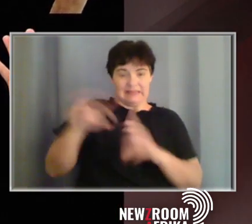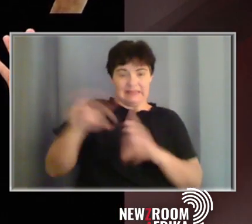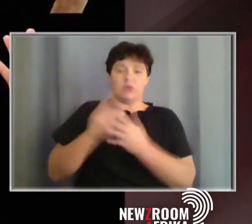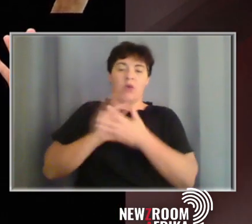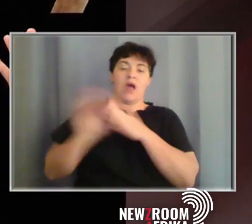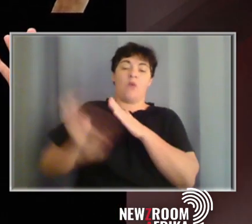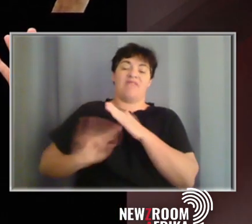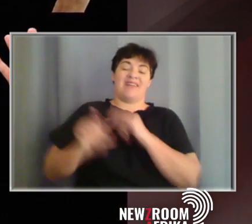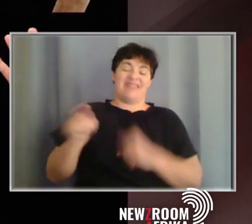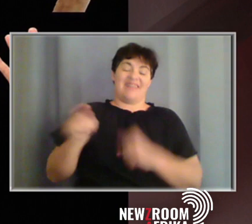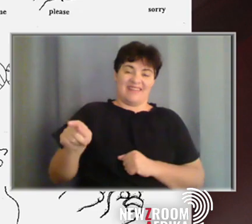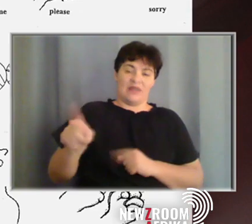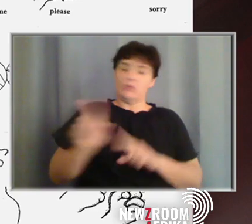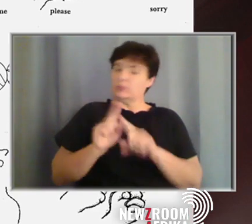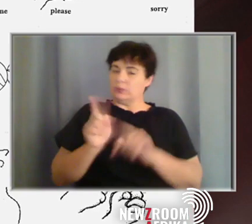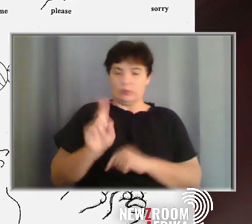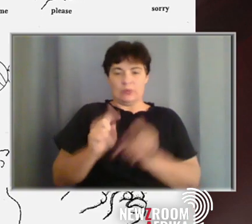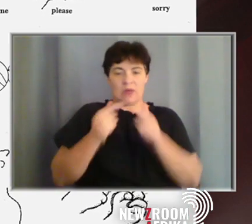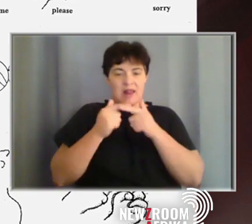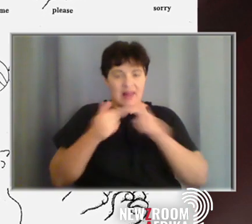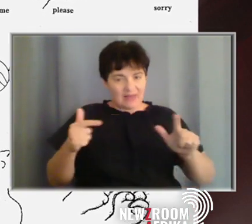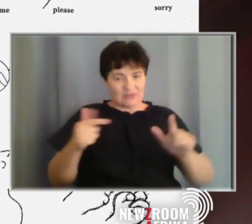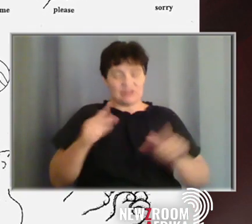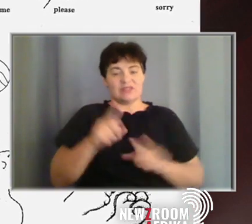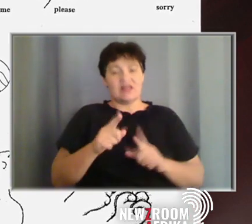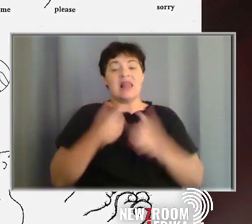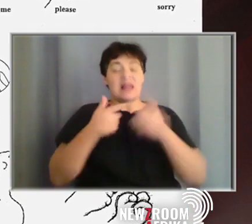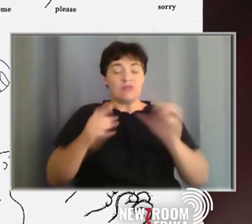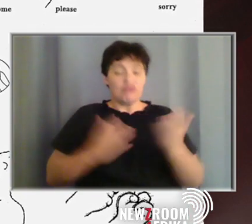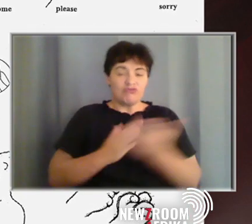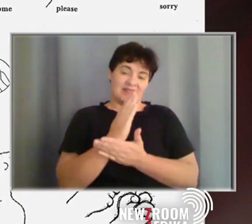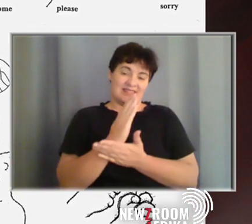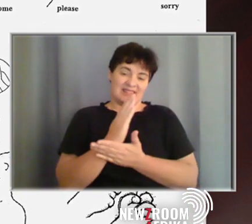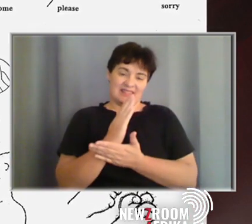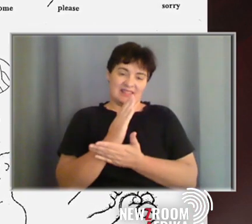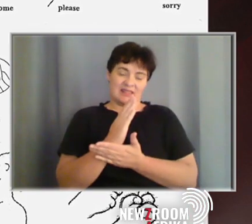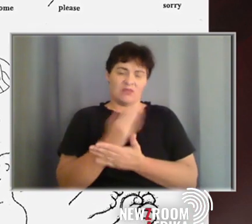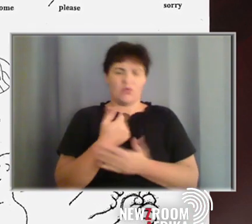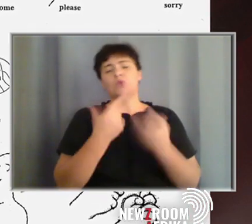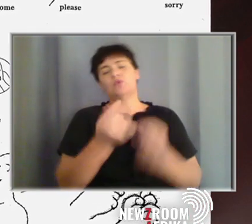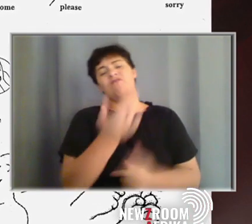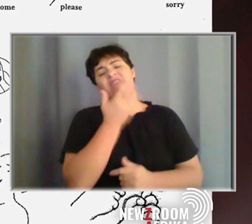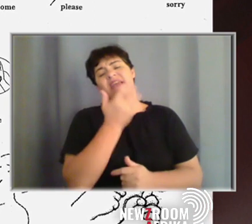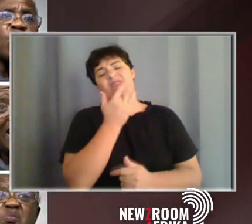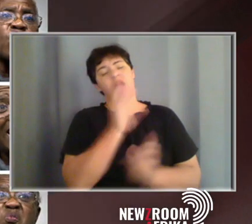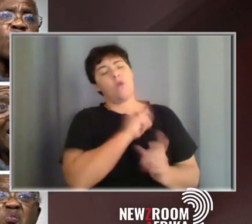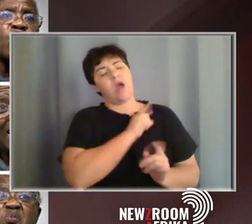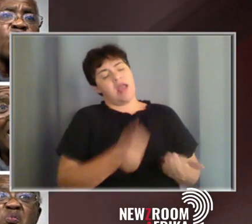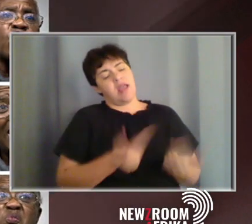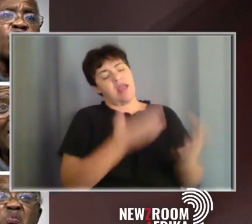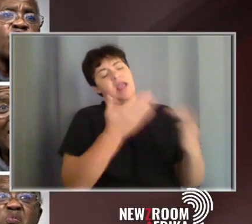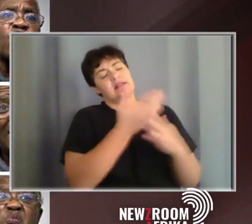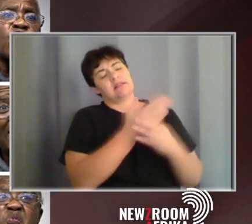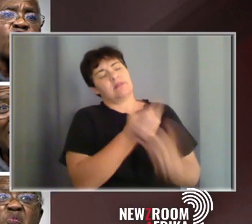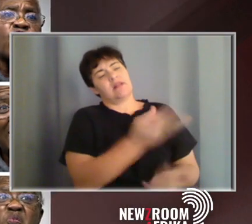No, it's a language issue, it's a linguistical right. It's not we're doing you a favor by providing accessibility. It is a